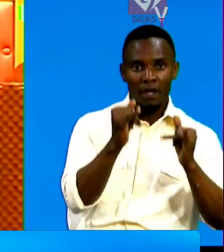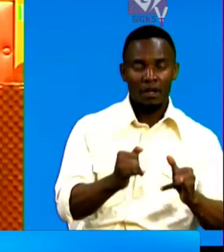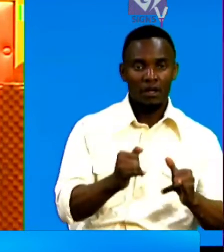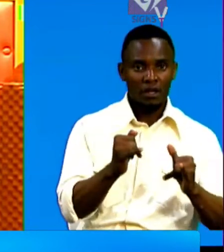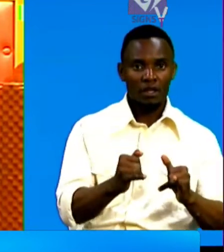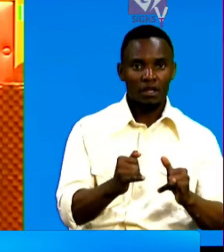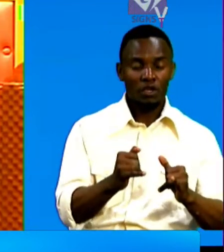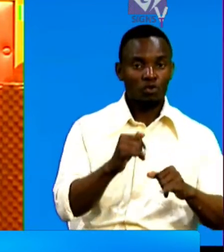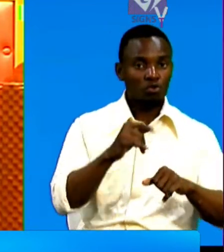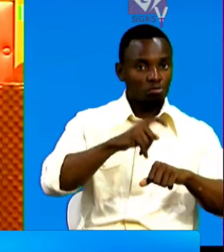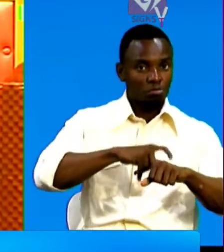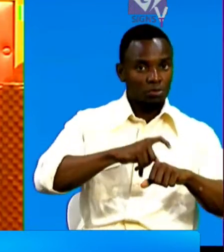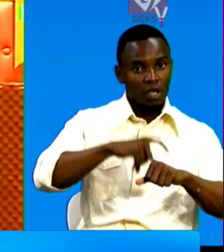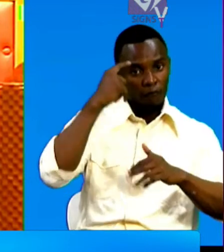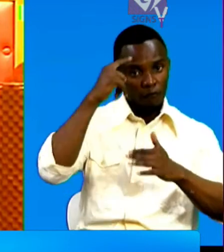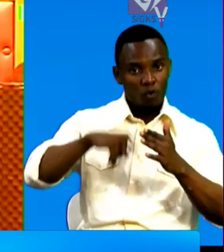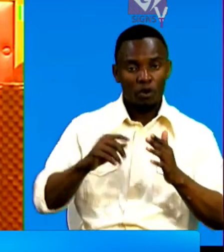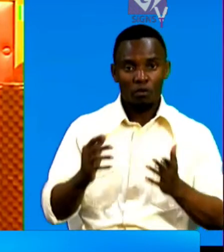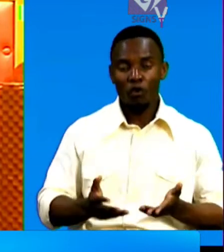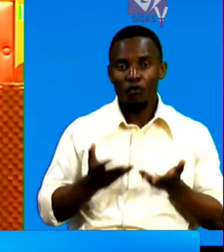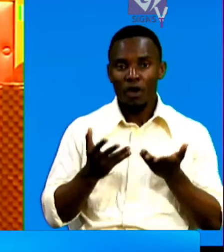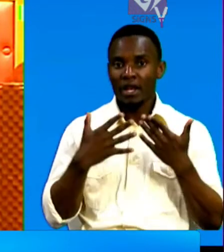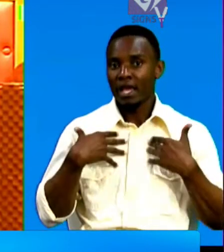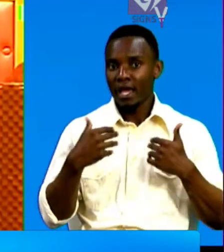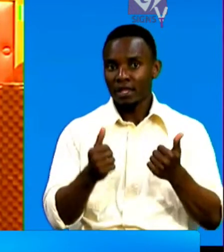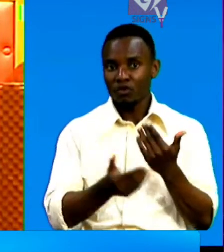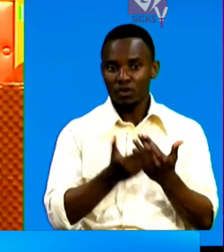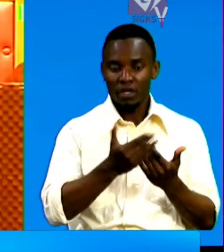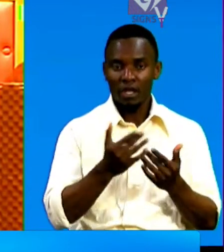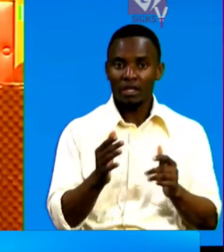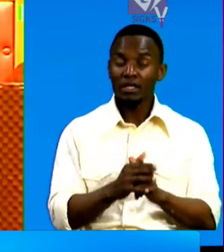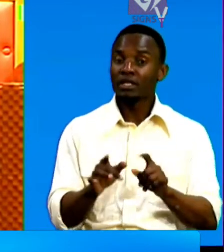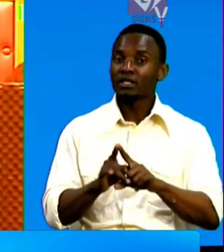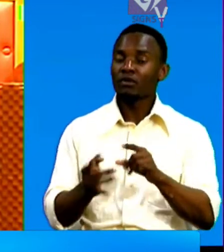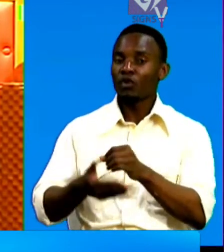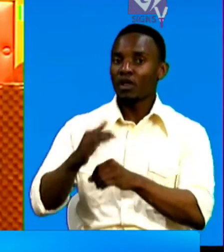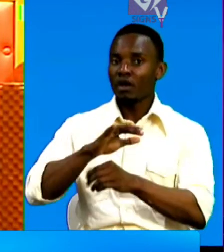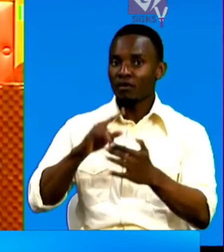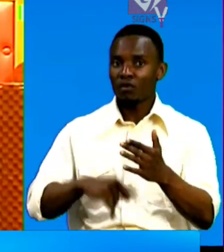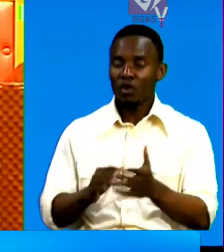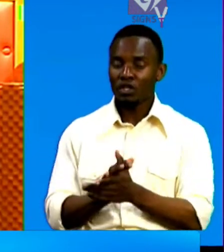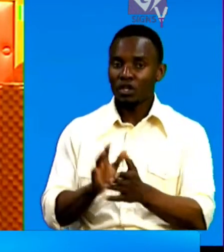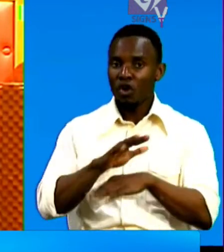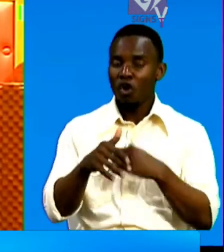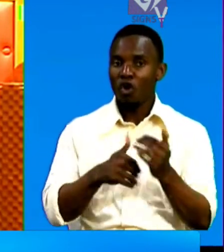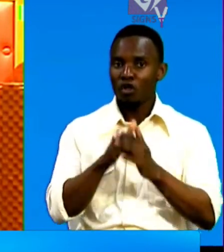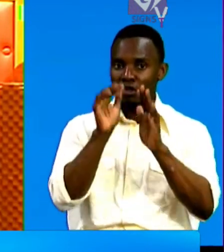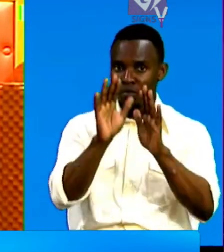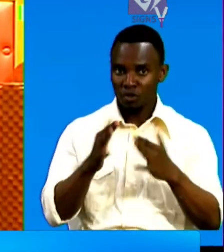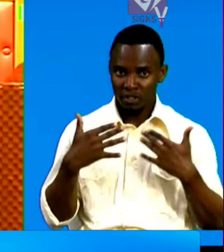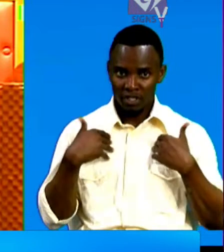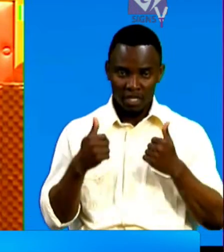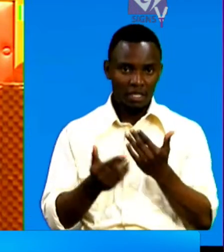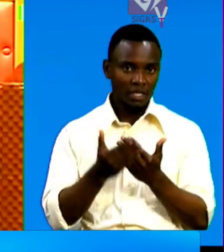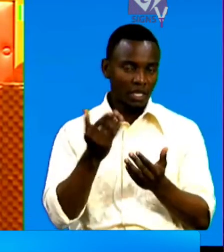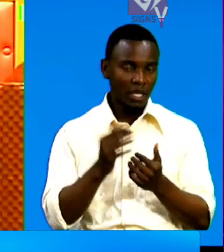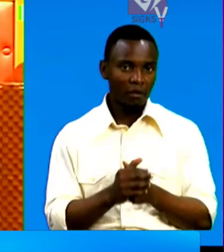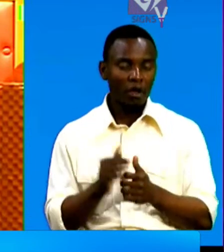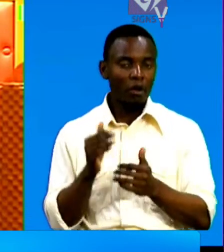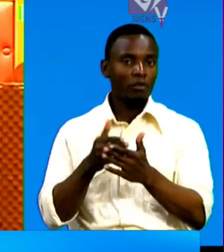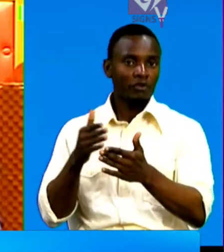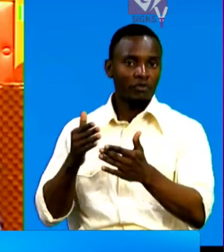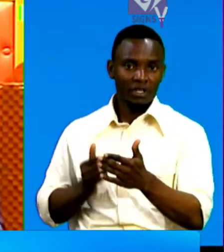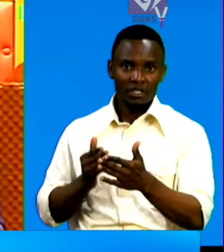healthcare, covering all essential services from preventive, promotive, curative, palliative,